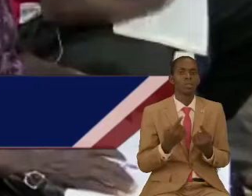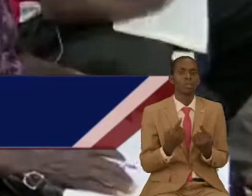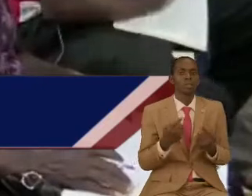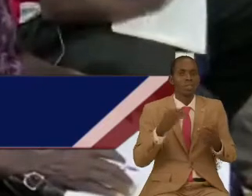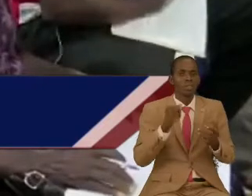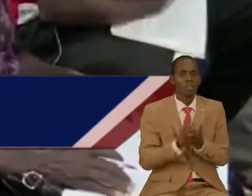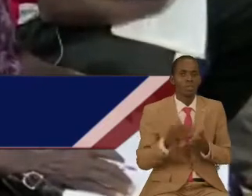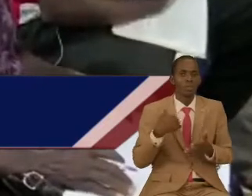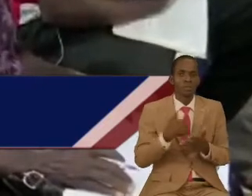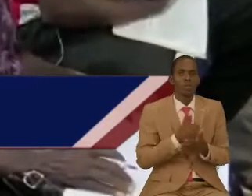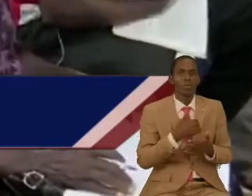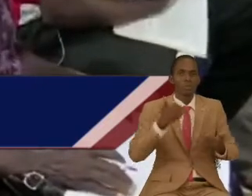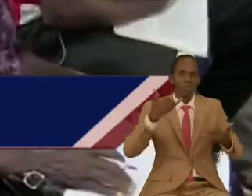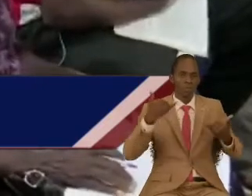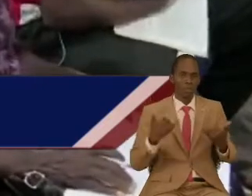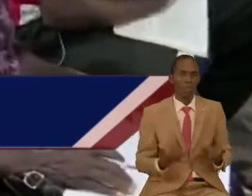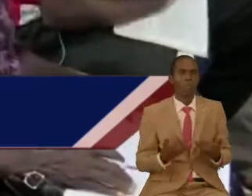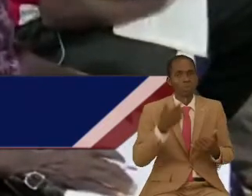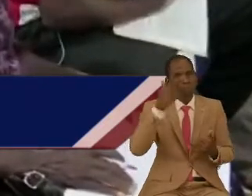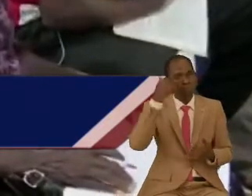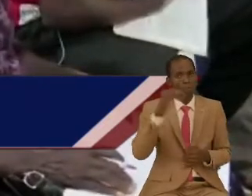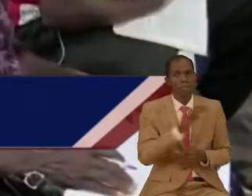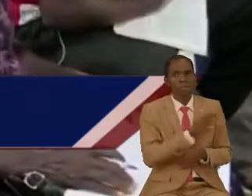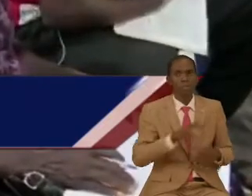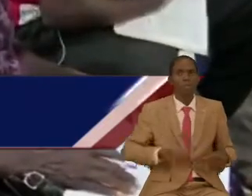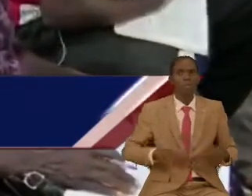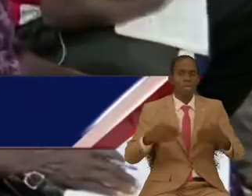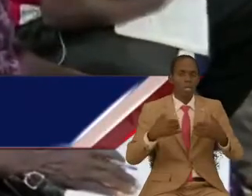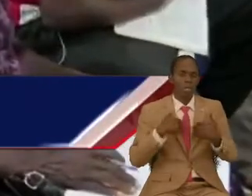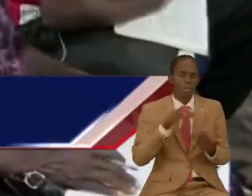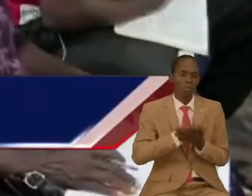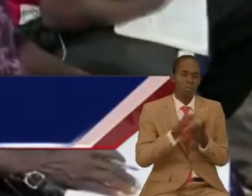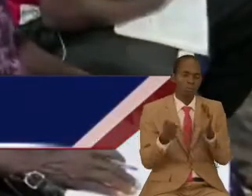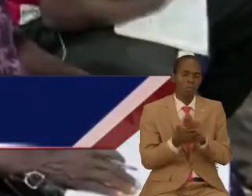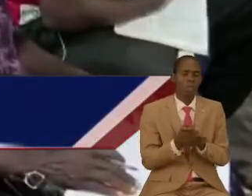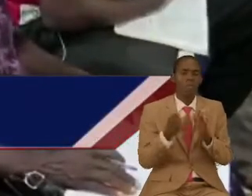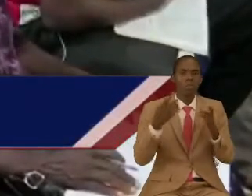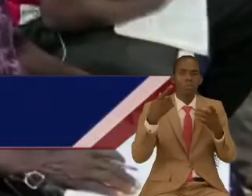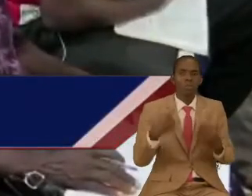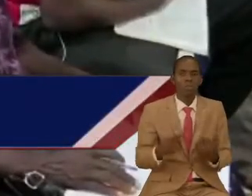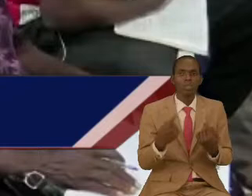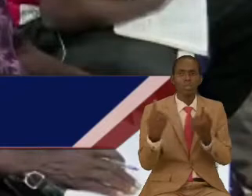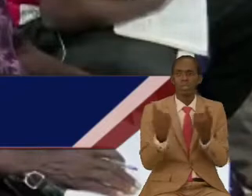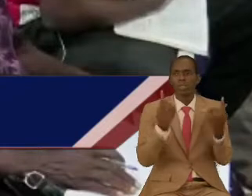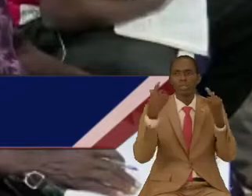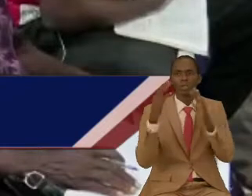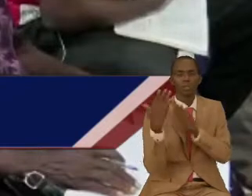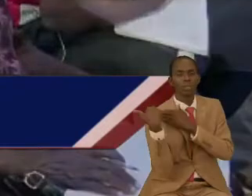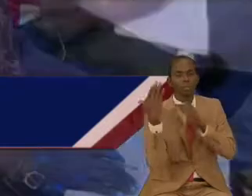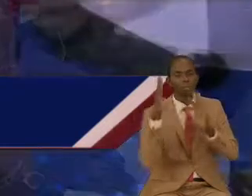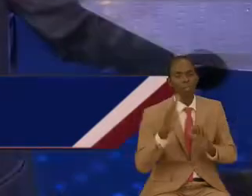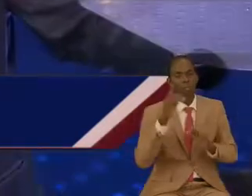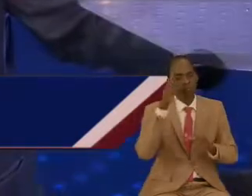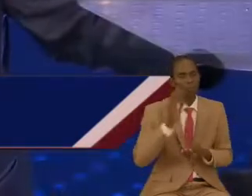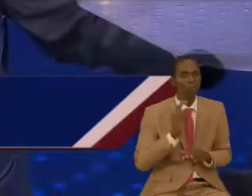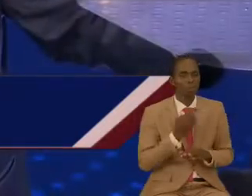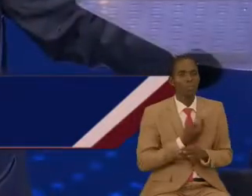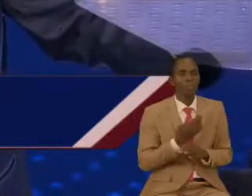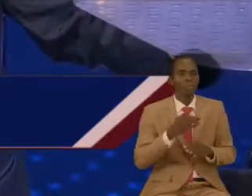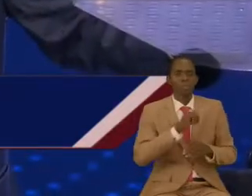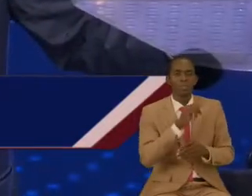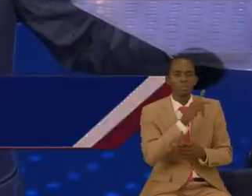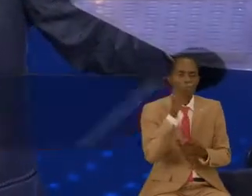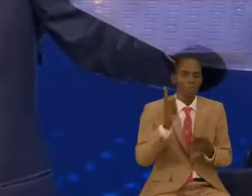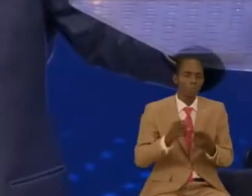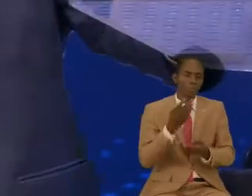he became the sin offering for us, a sacrifice, a substitute, and our Savior,